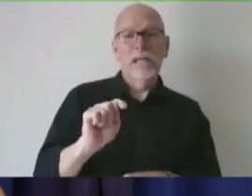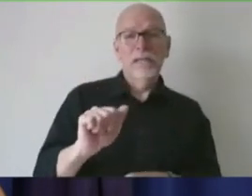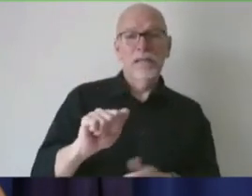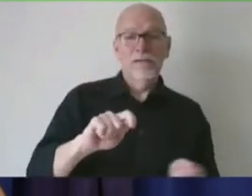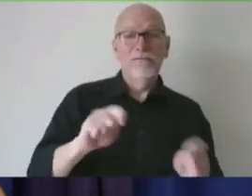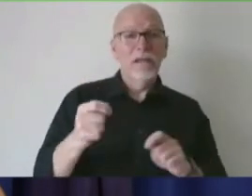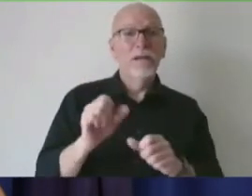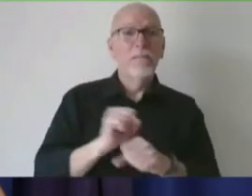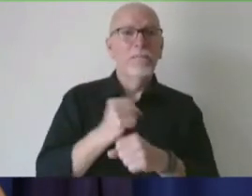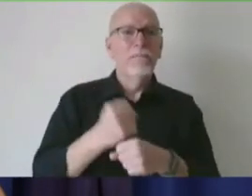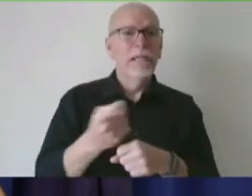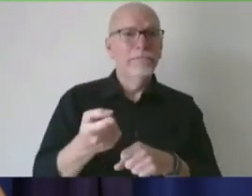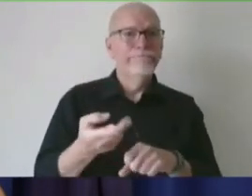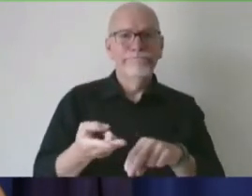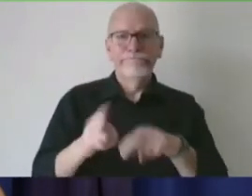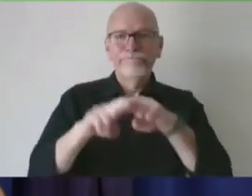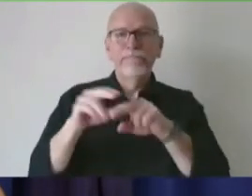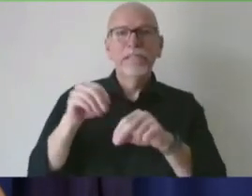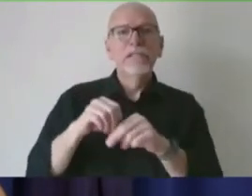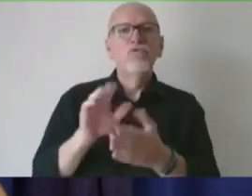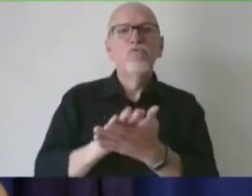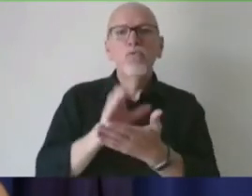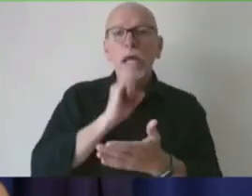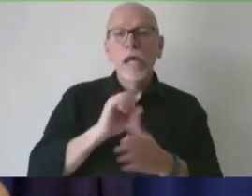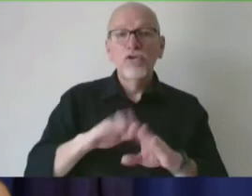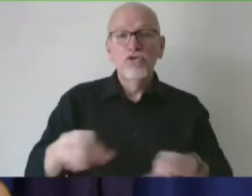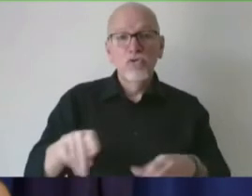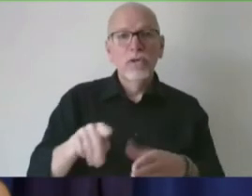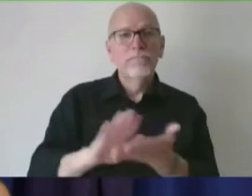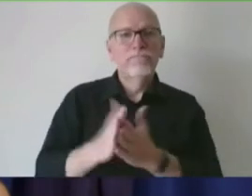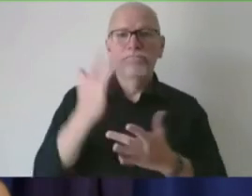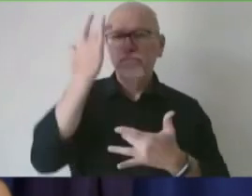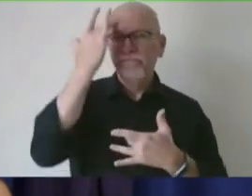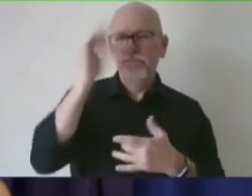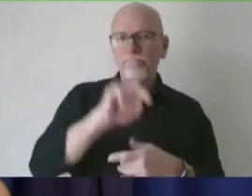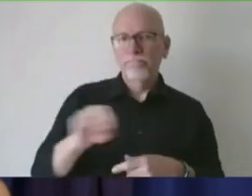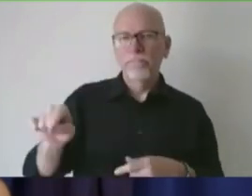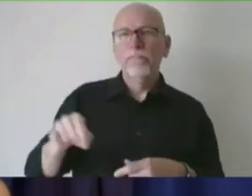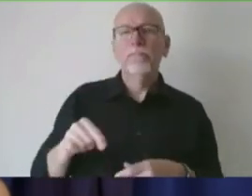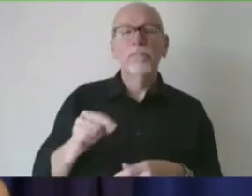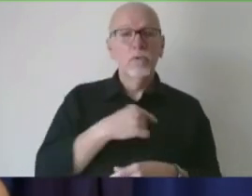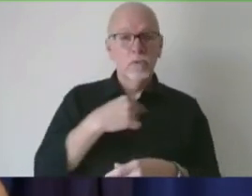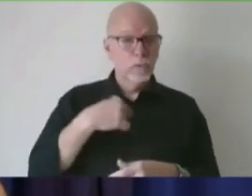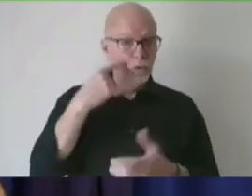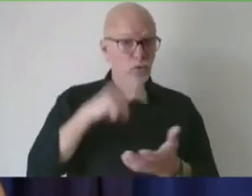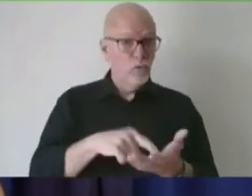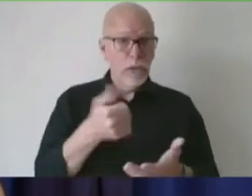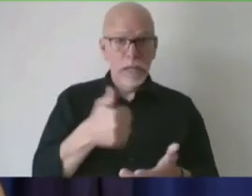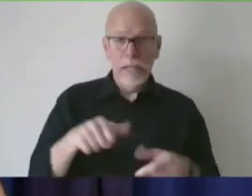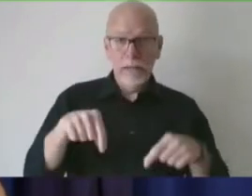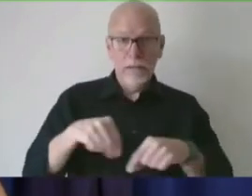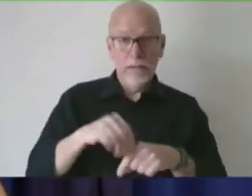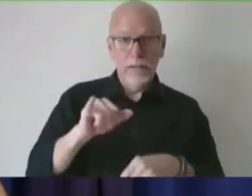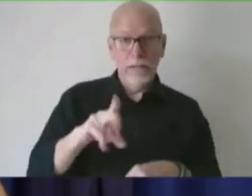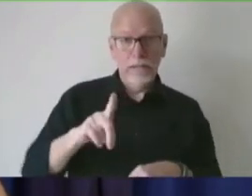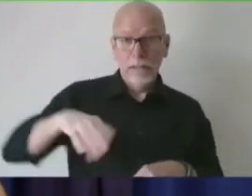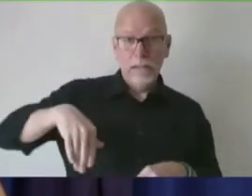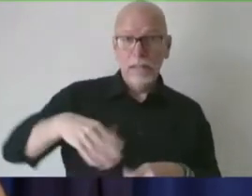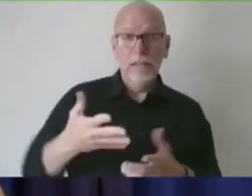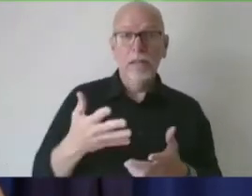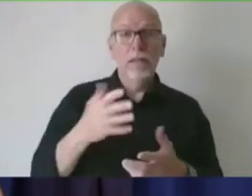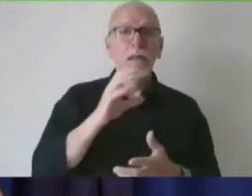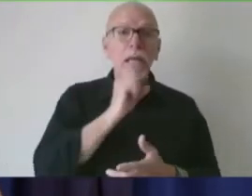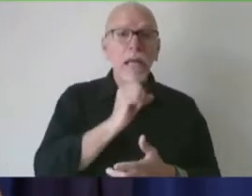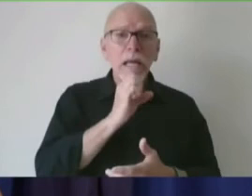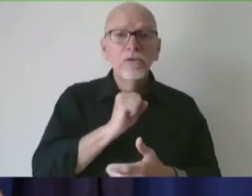big increase in school-age children getting infected. Are we seeing anything like that in Indiana where the